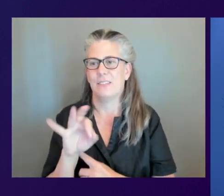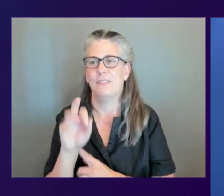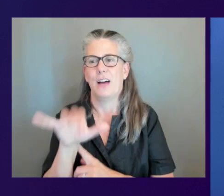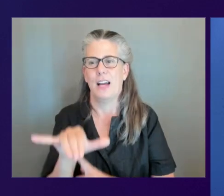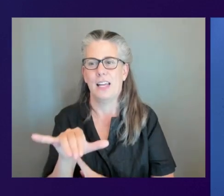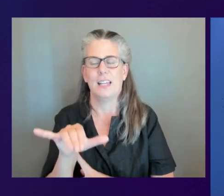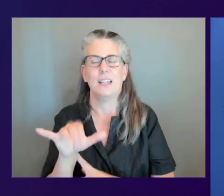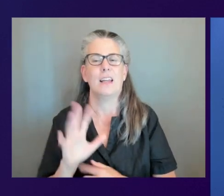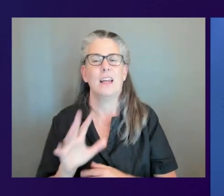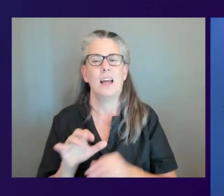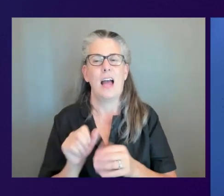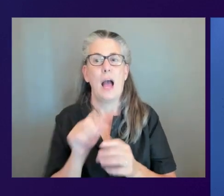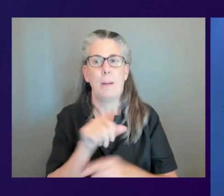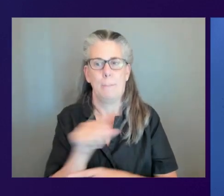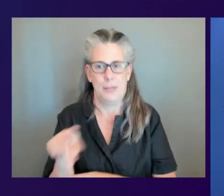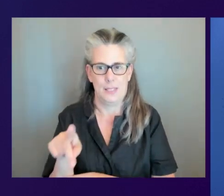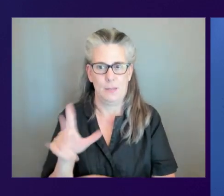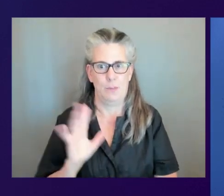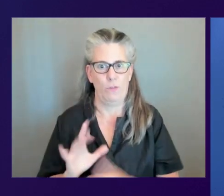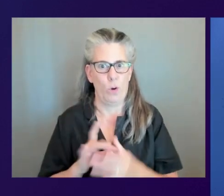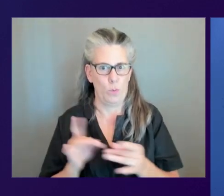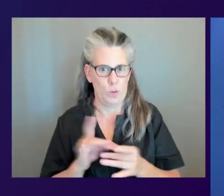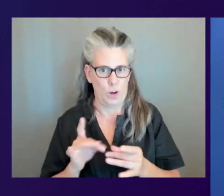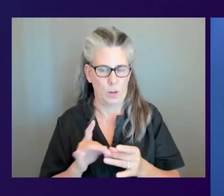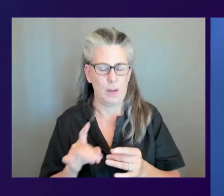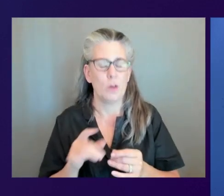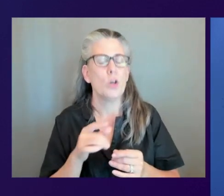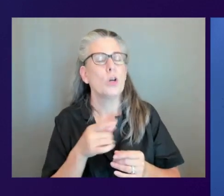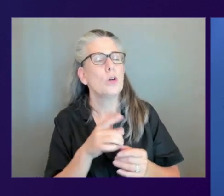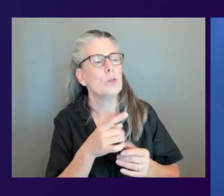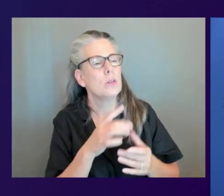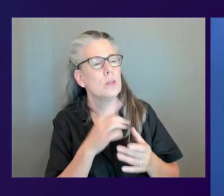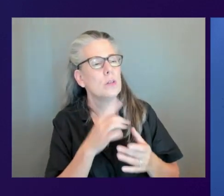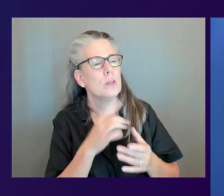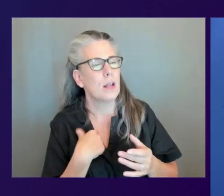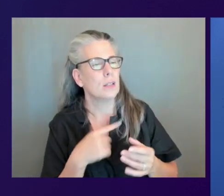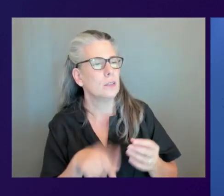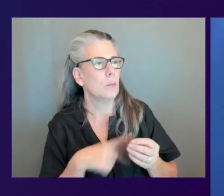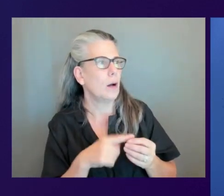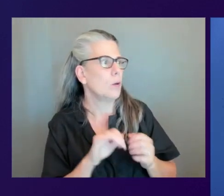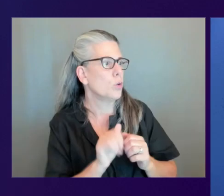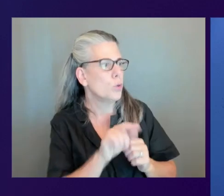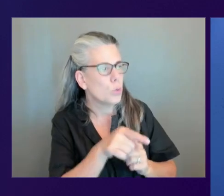of what you and your customers can gain through changing to a